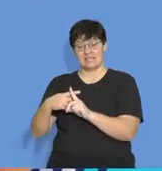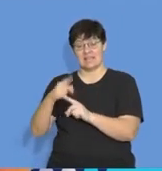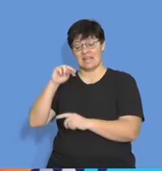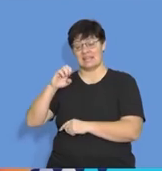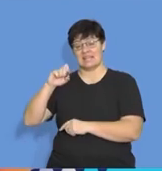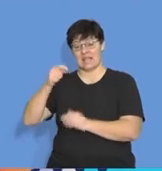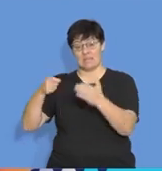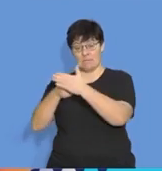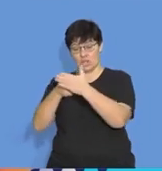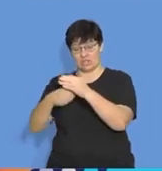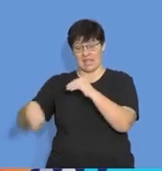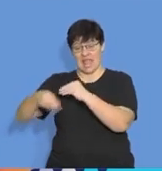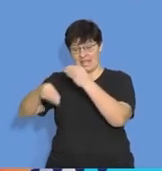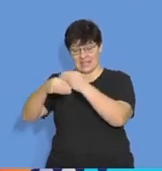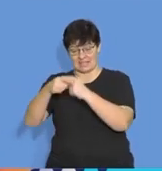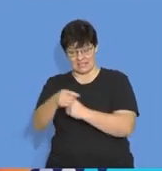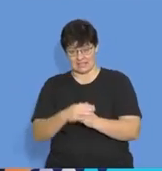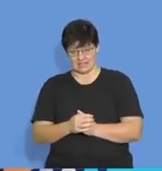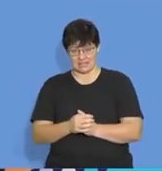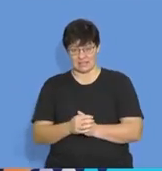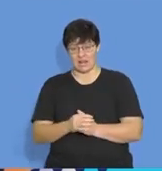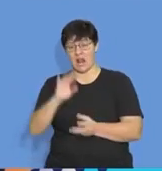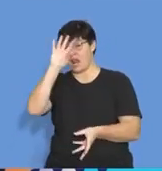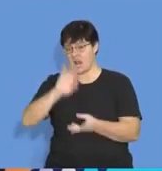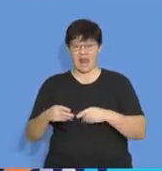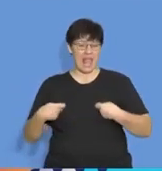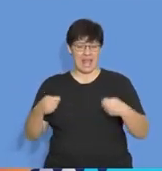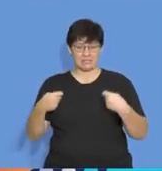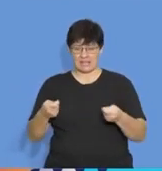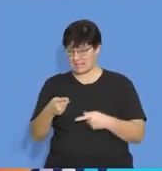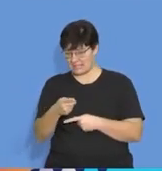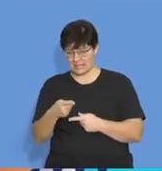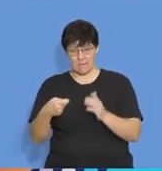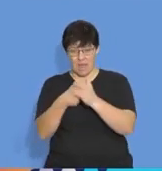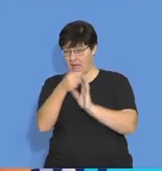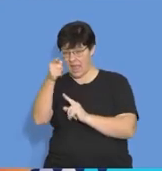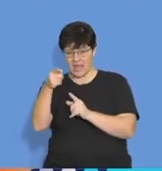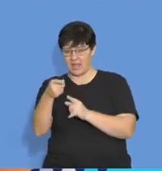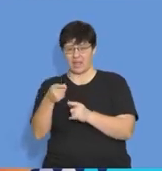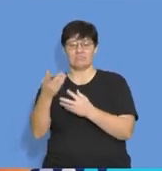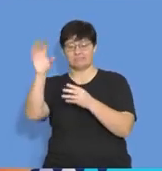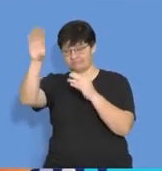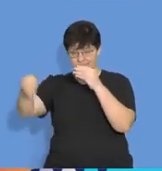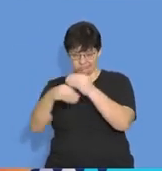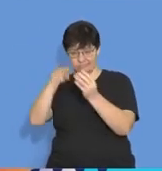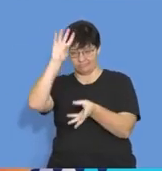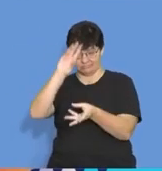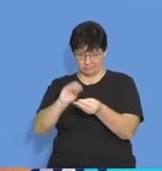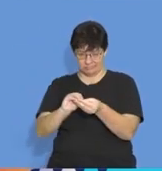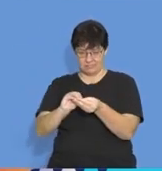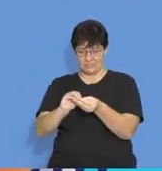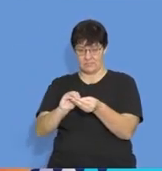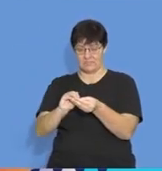purchases, plus you add all your expenses on your purchases. That will then give you your